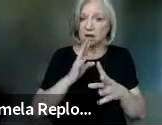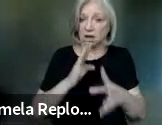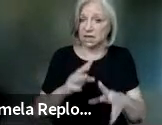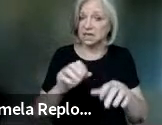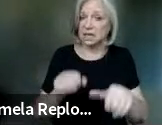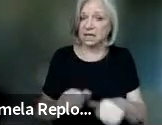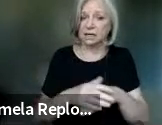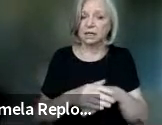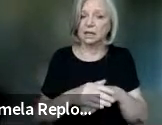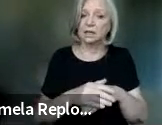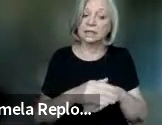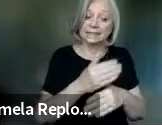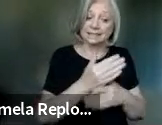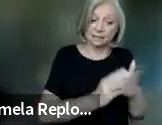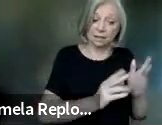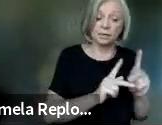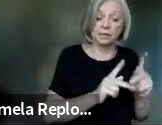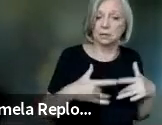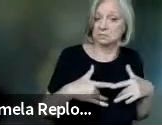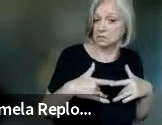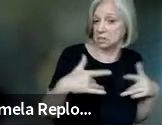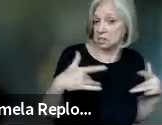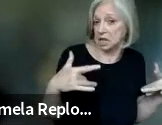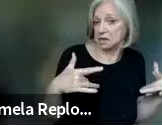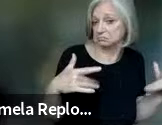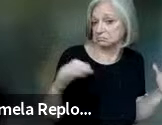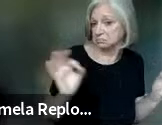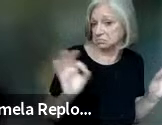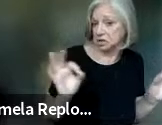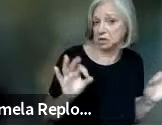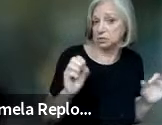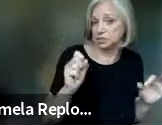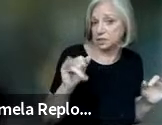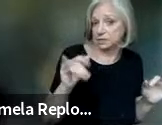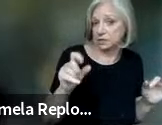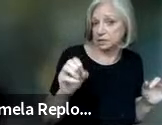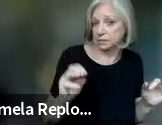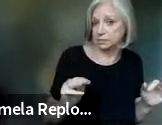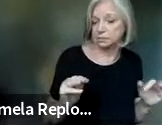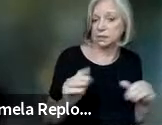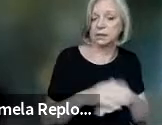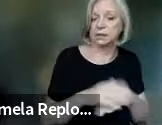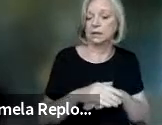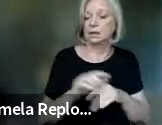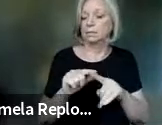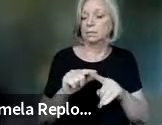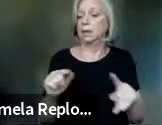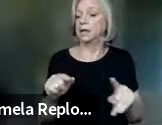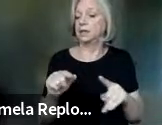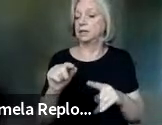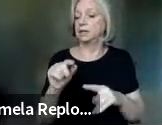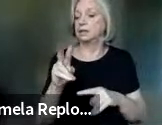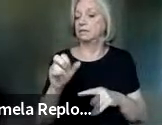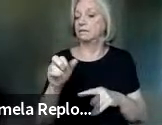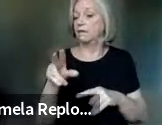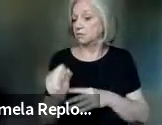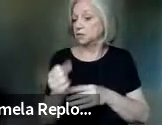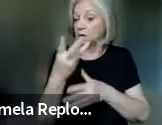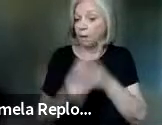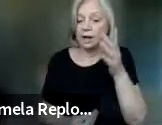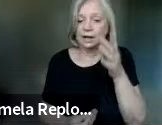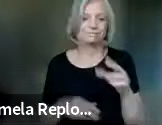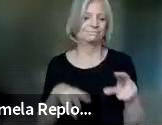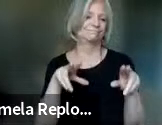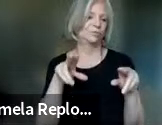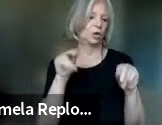some people don't have any symptoms that they notice. The virus has not gone away and the pandemic is not over, although we are fortunate to